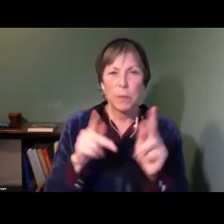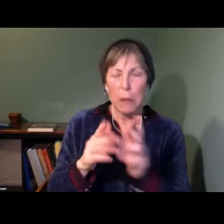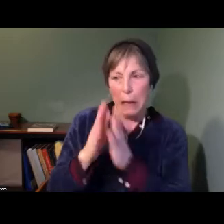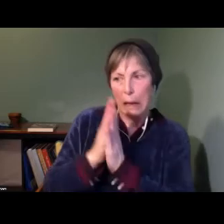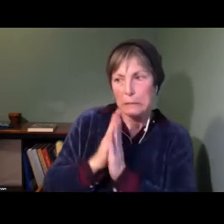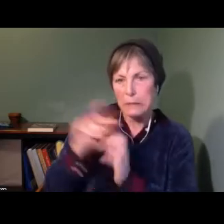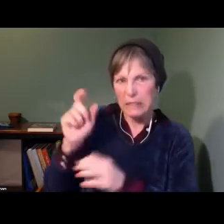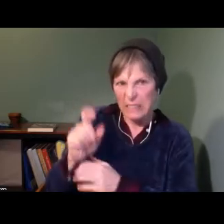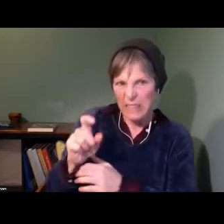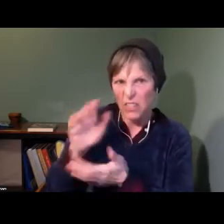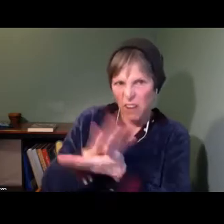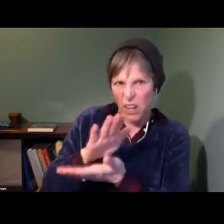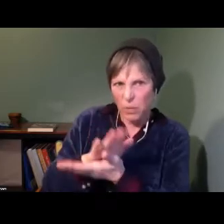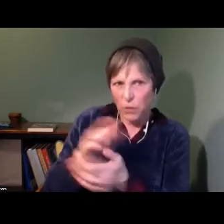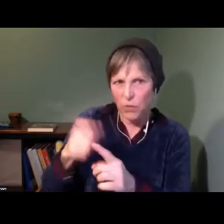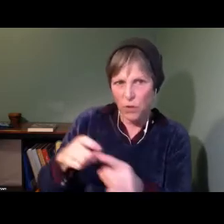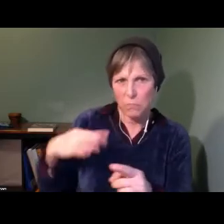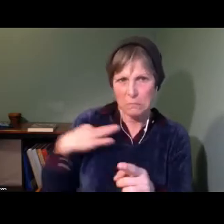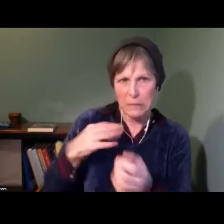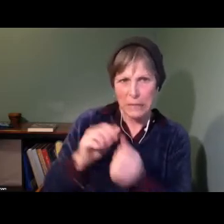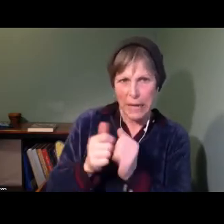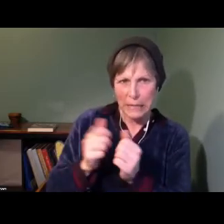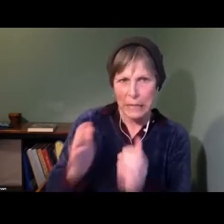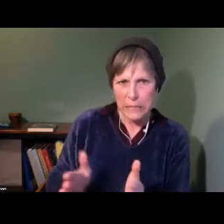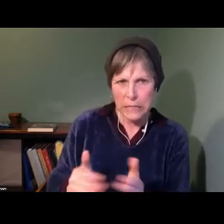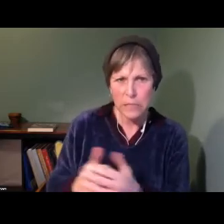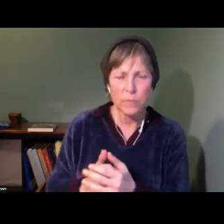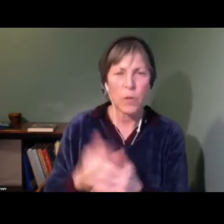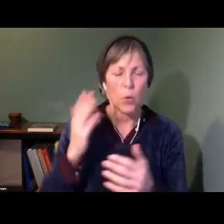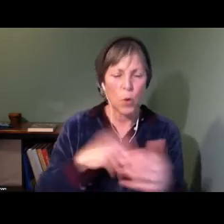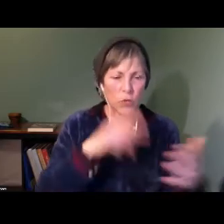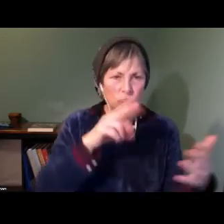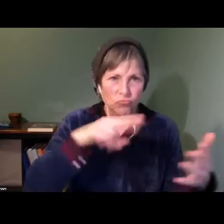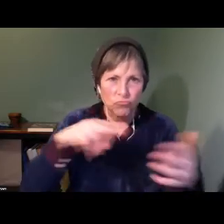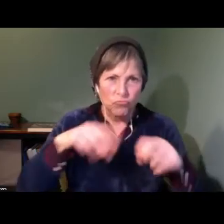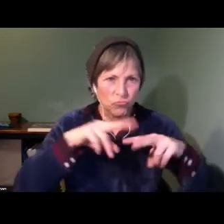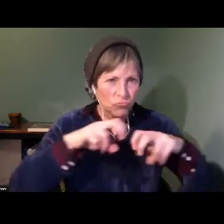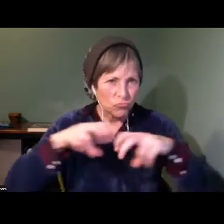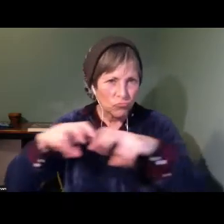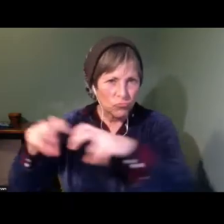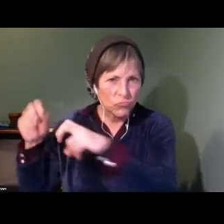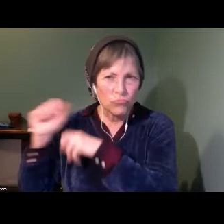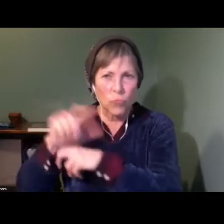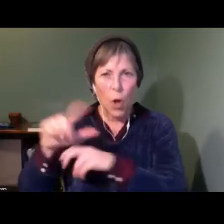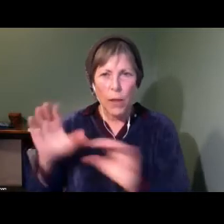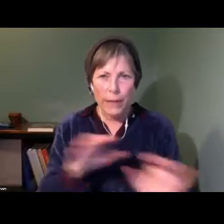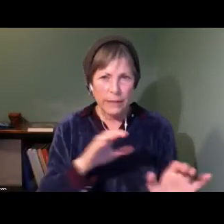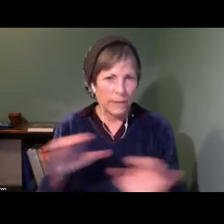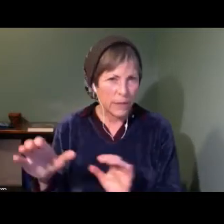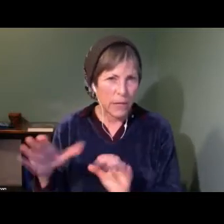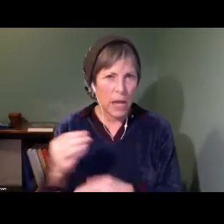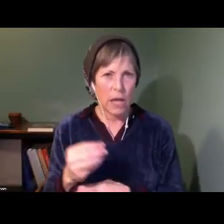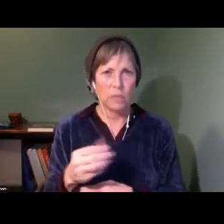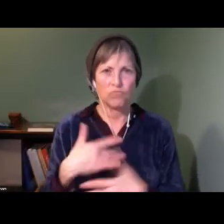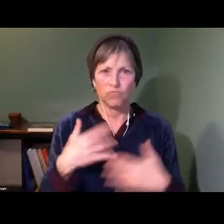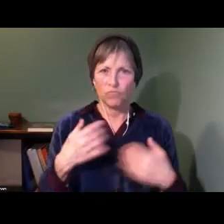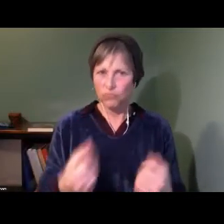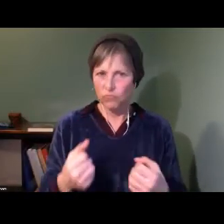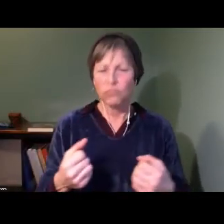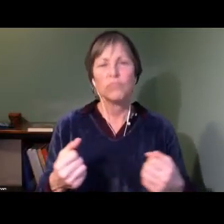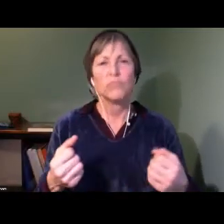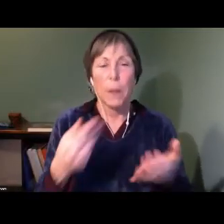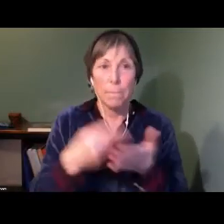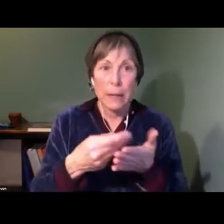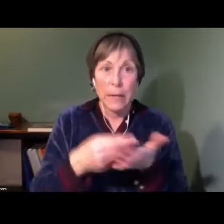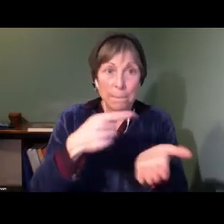candidates and we'll audit all of the activity and make sure that the public funds that were